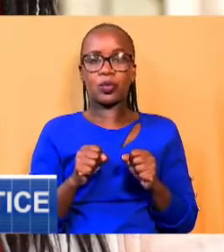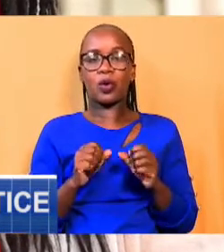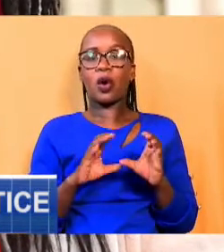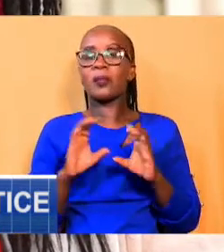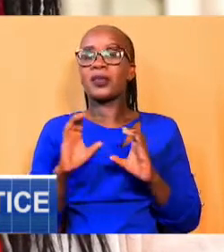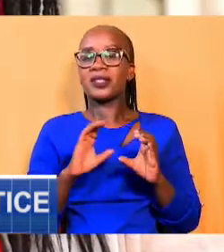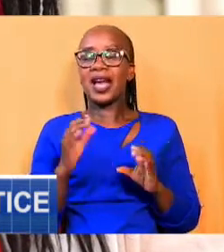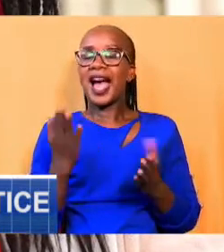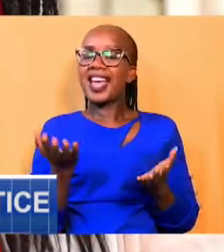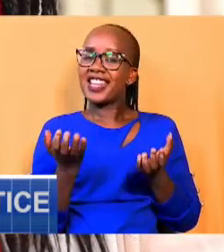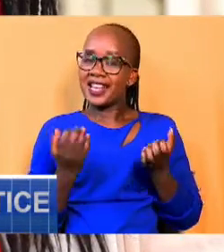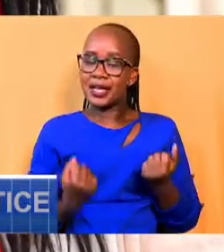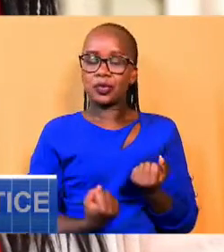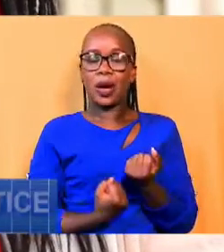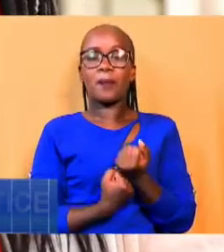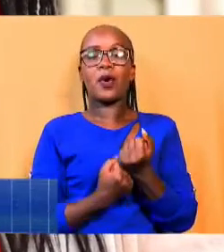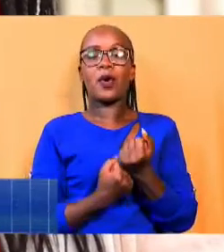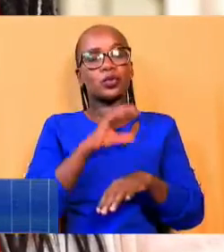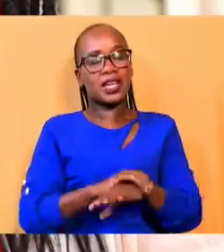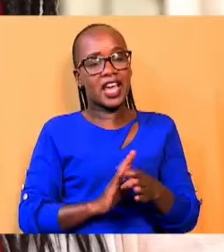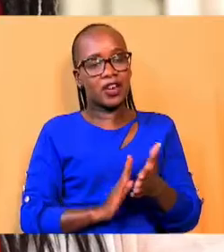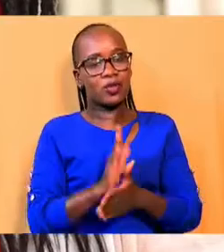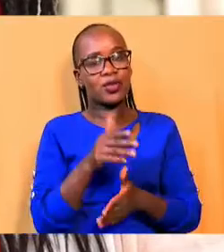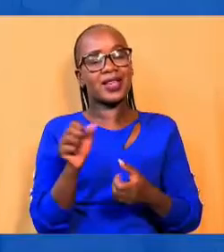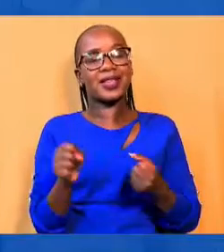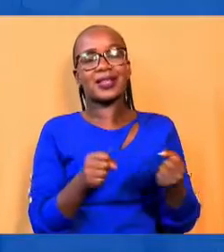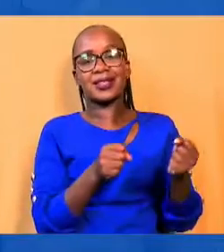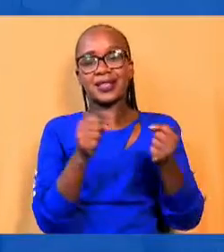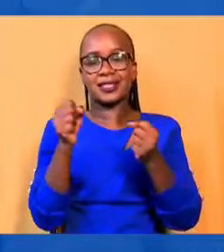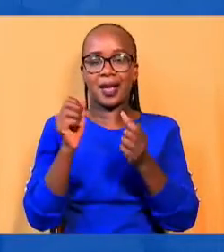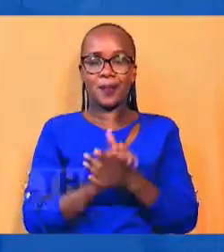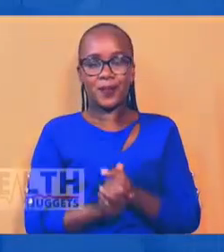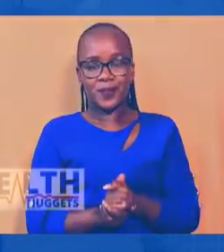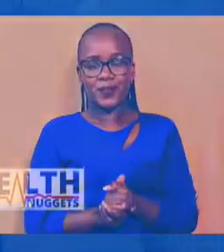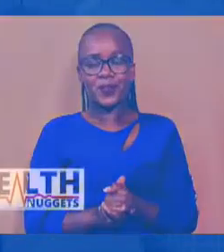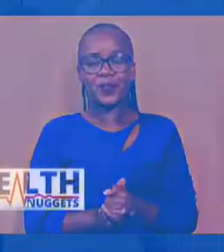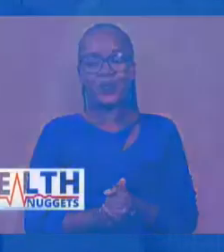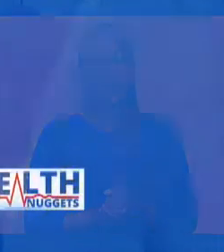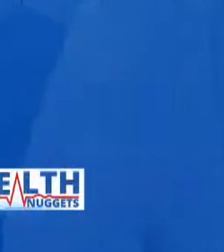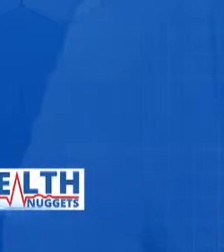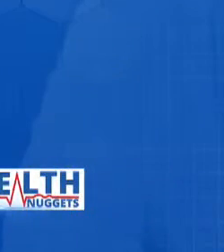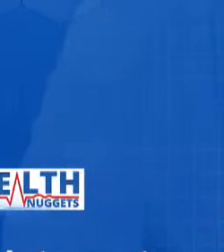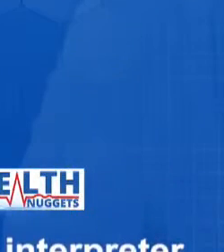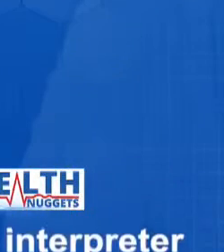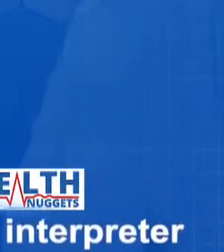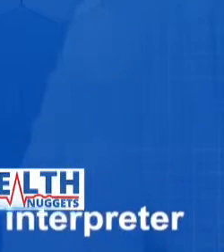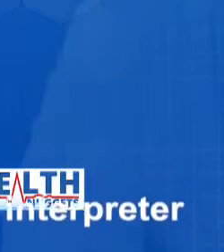I just need the supports to get through this system.